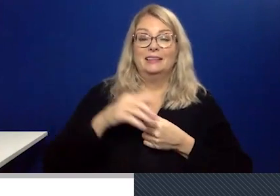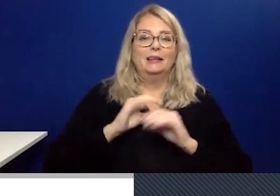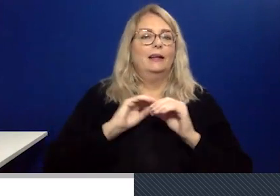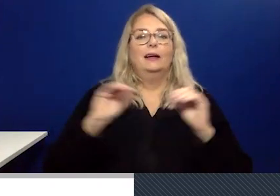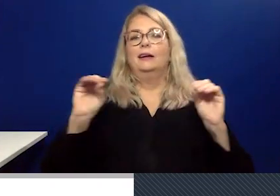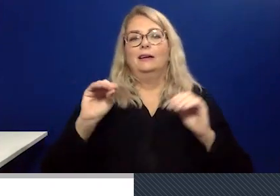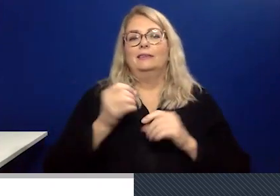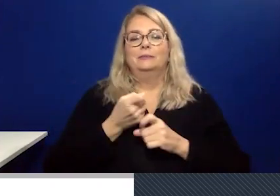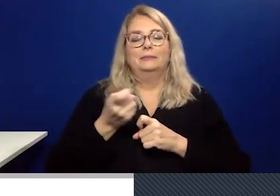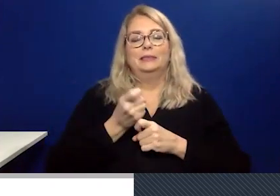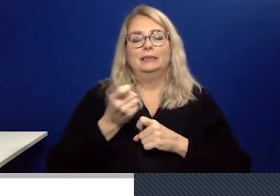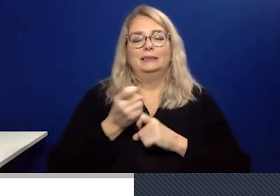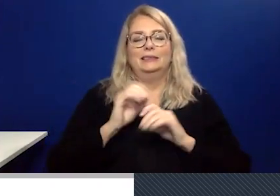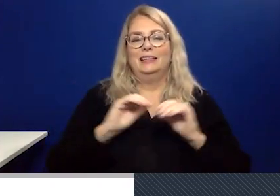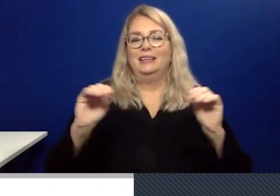here.